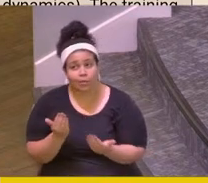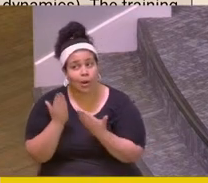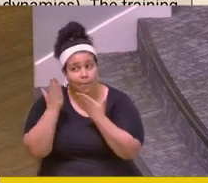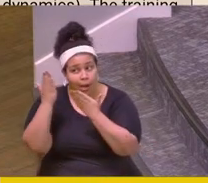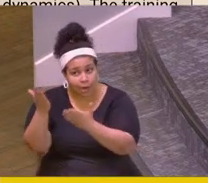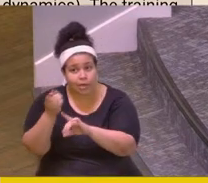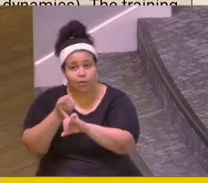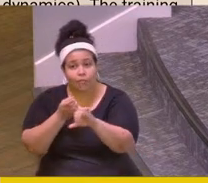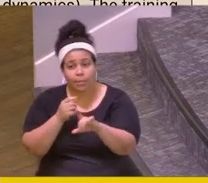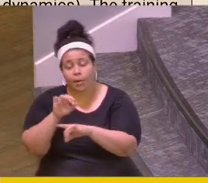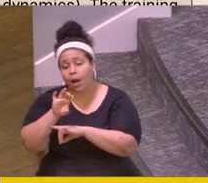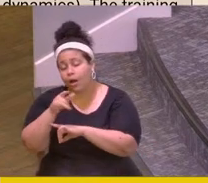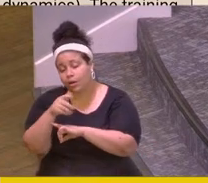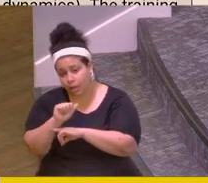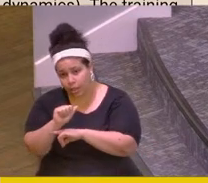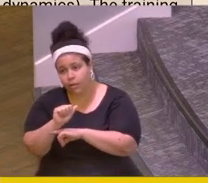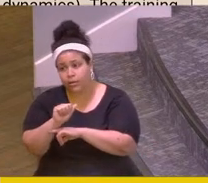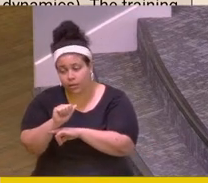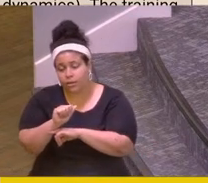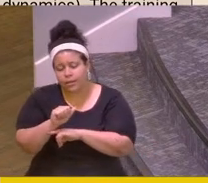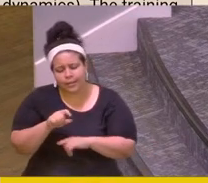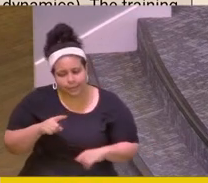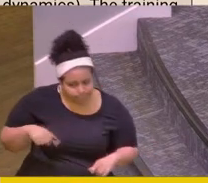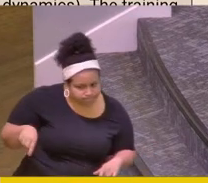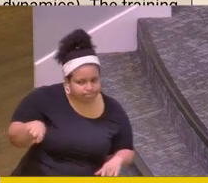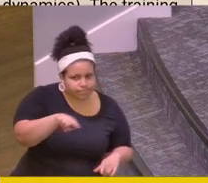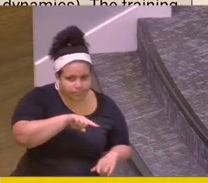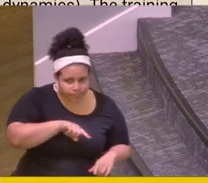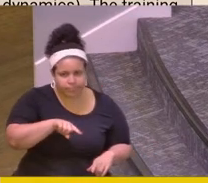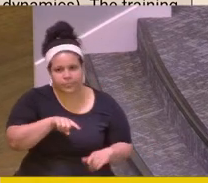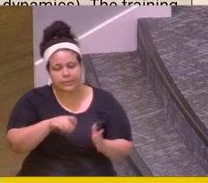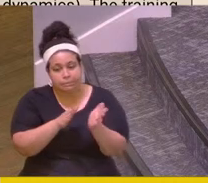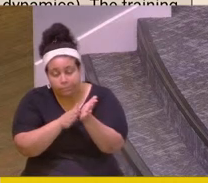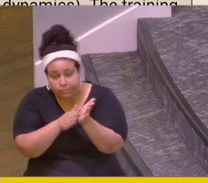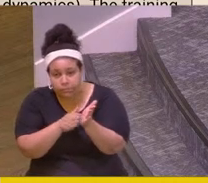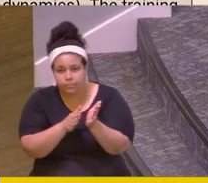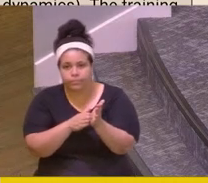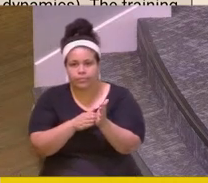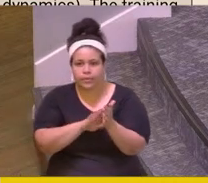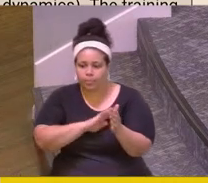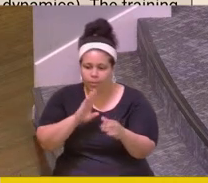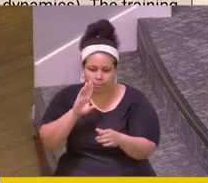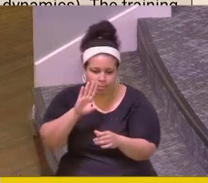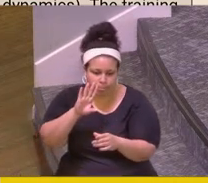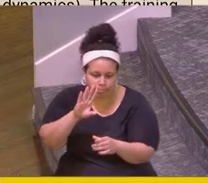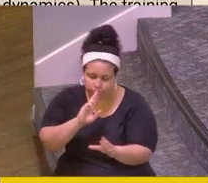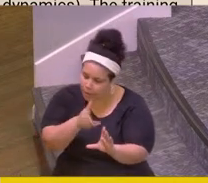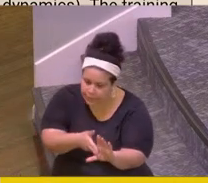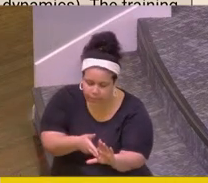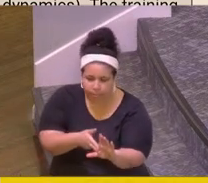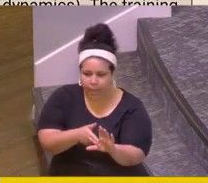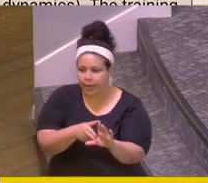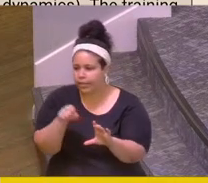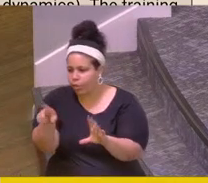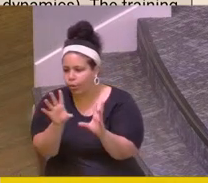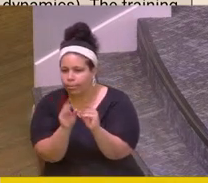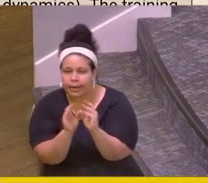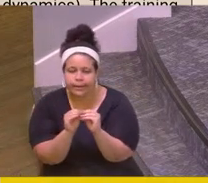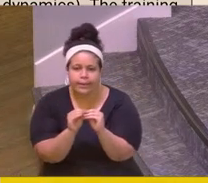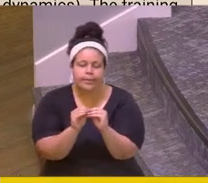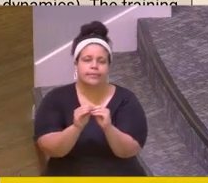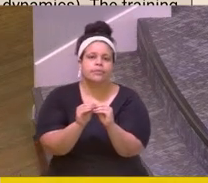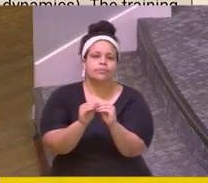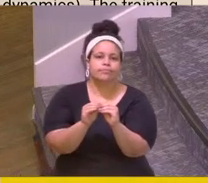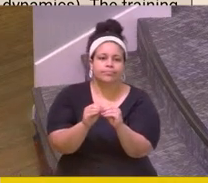directive from Cognia is just they commended the board for participating in those sessions, and their next steps was to see